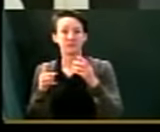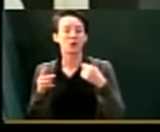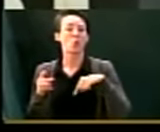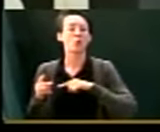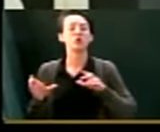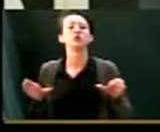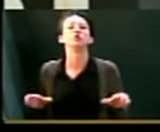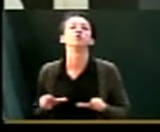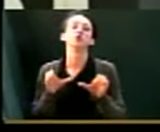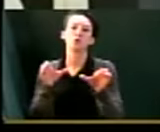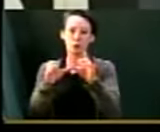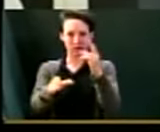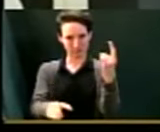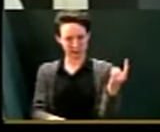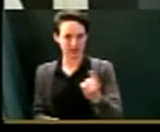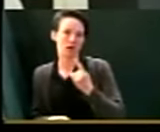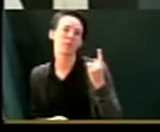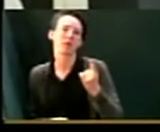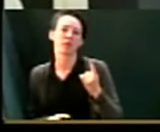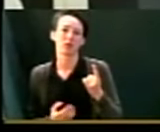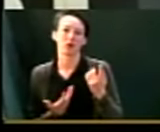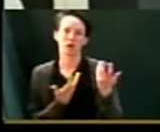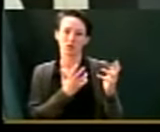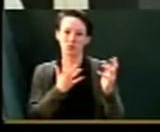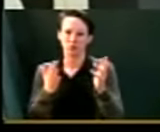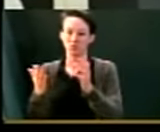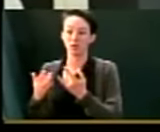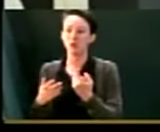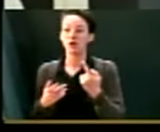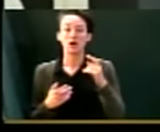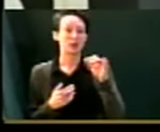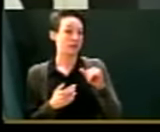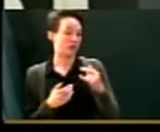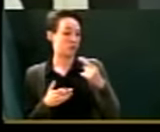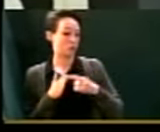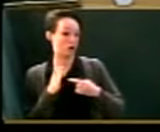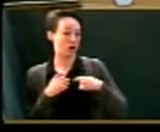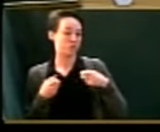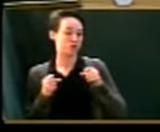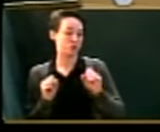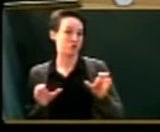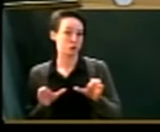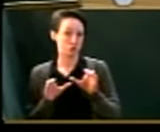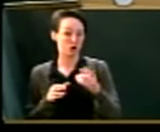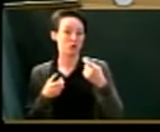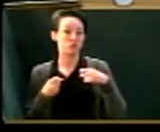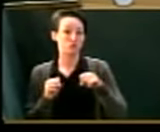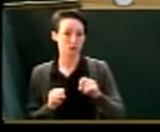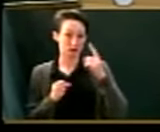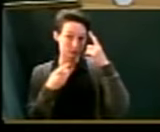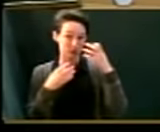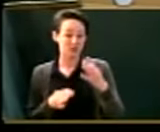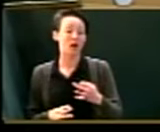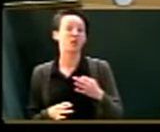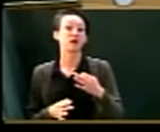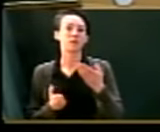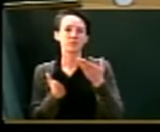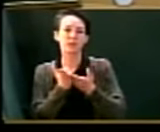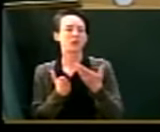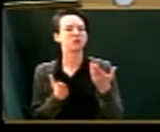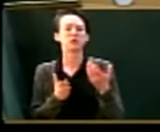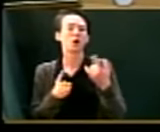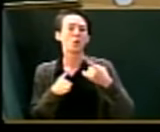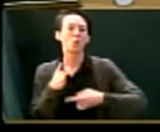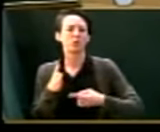doing something. And that's what I'm trying to do here, is trying to determine, in fact, what is the